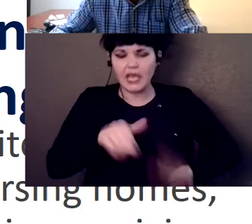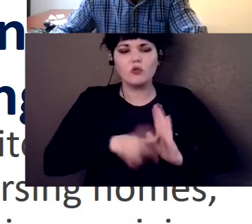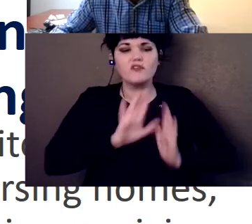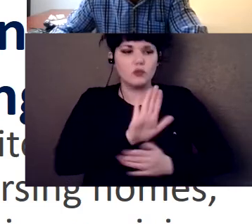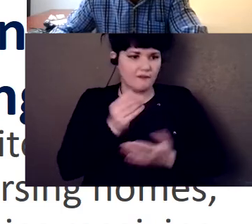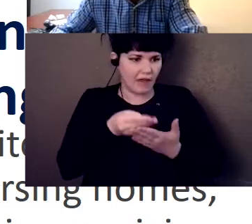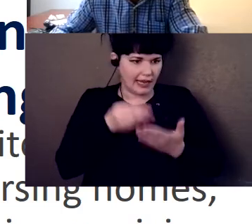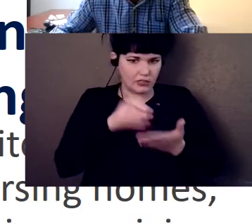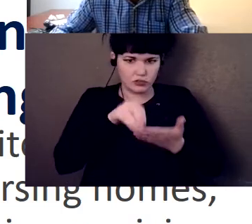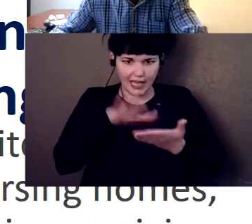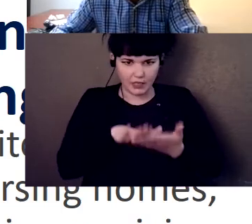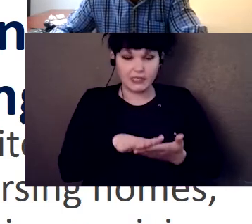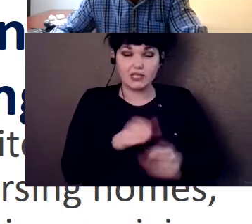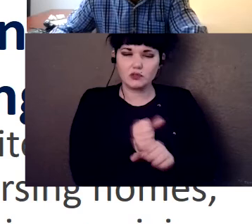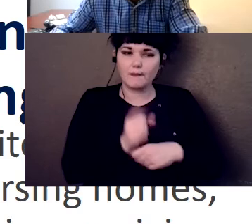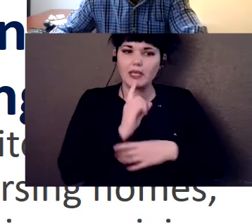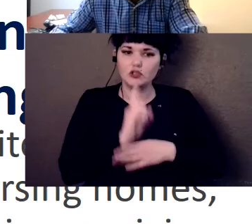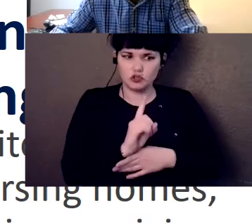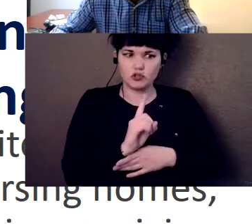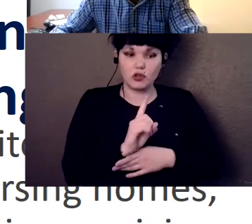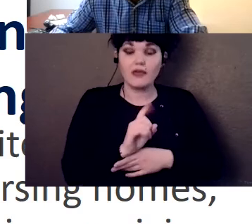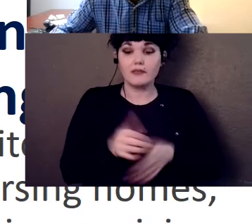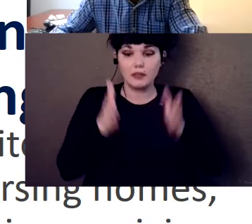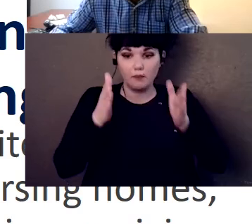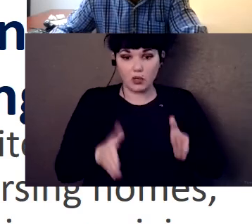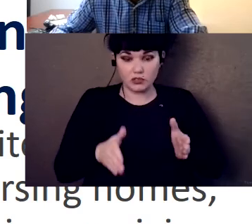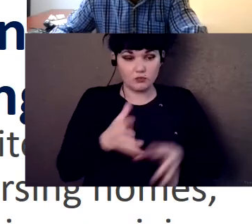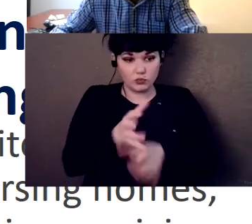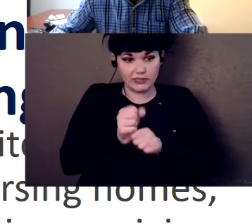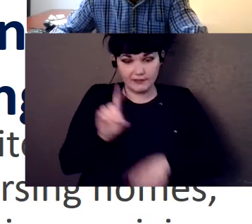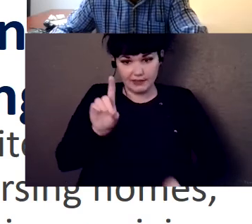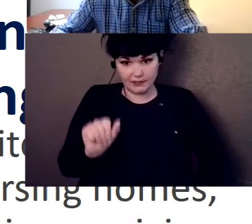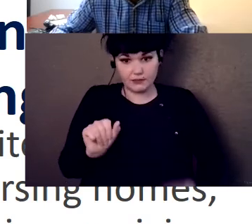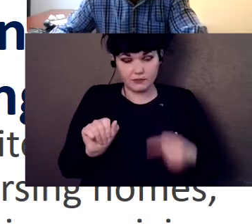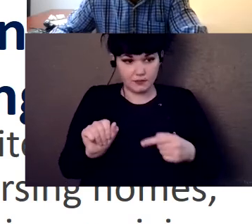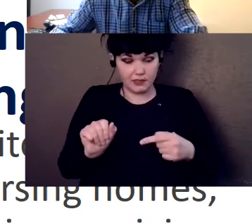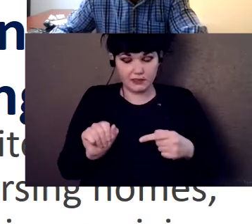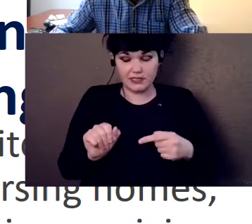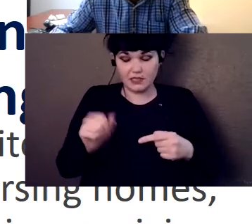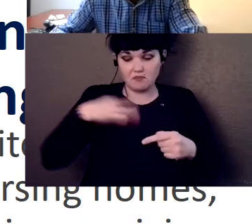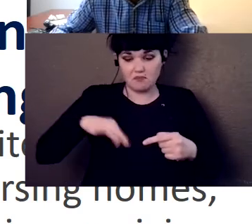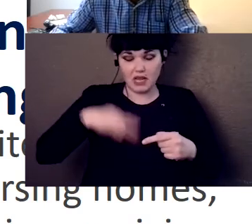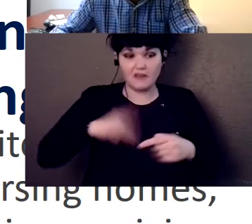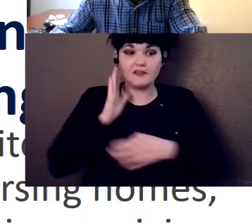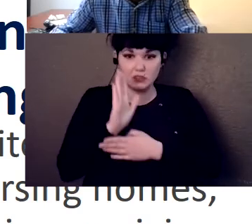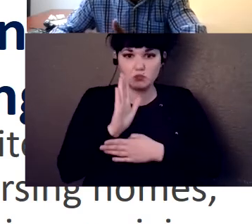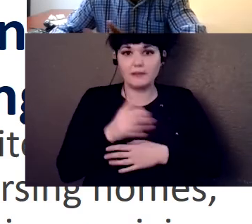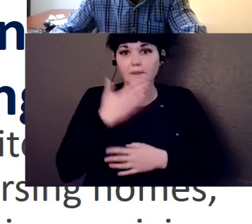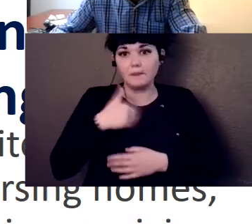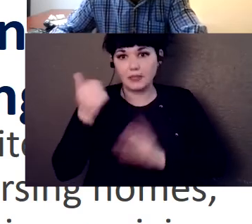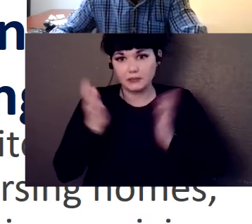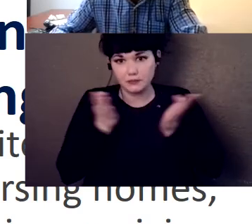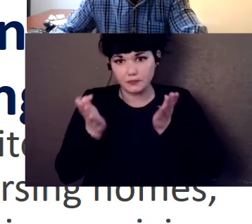documentation. These reviews ensure the well-being of beneficiaries while educating payees on how to better serve them.